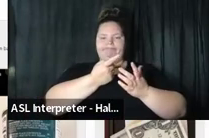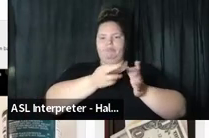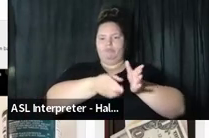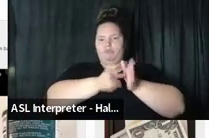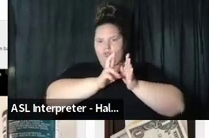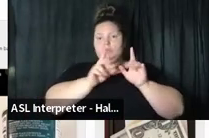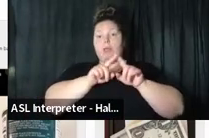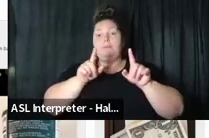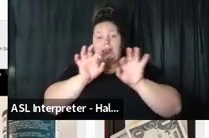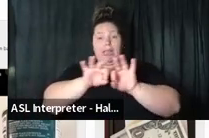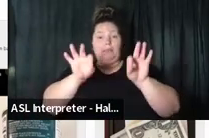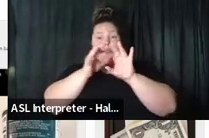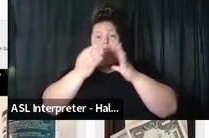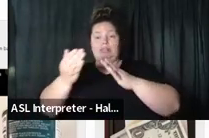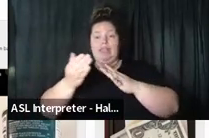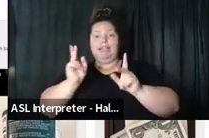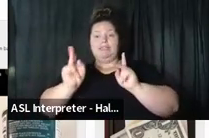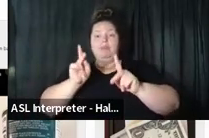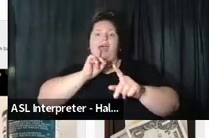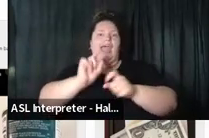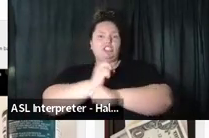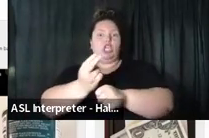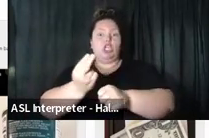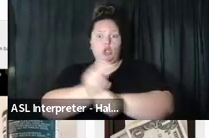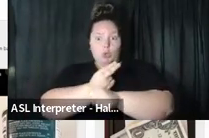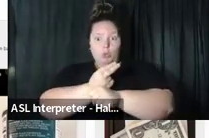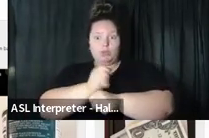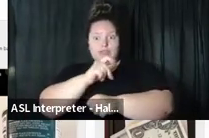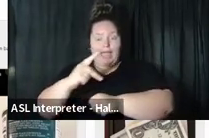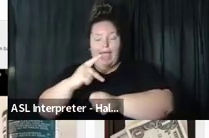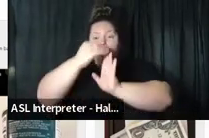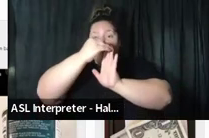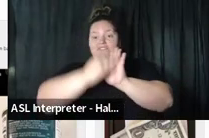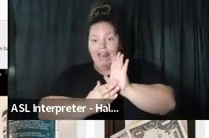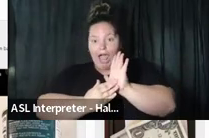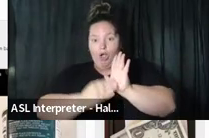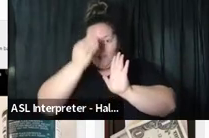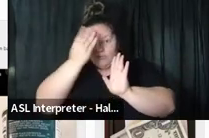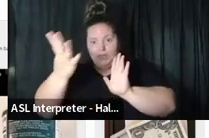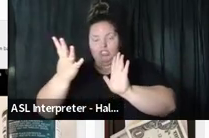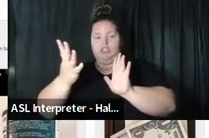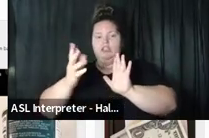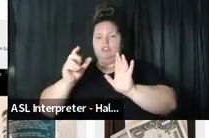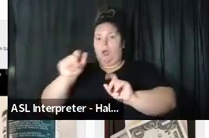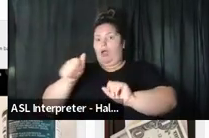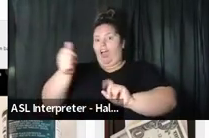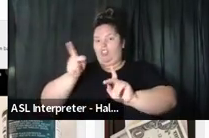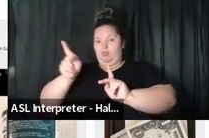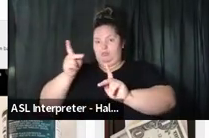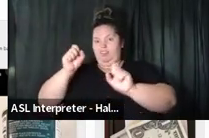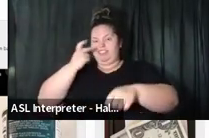actually use the app and fill out the information so that other people can see it. In our area, in Lansing here, we didn't see a